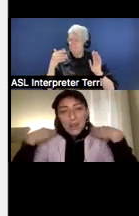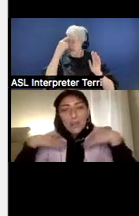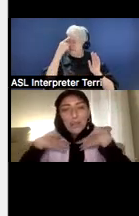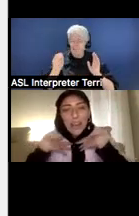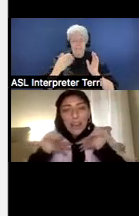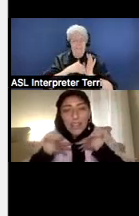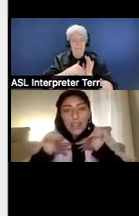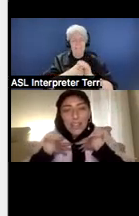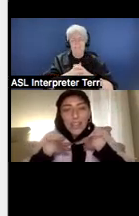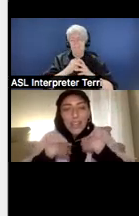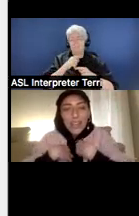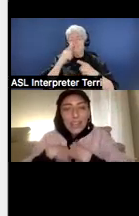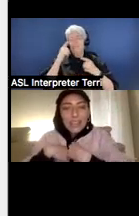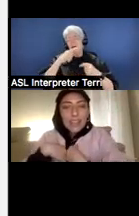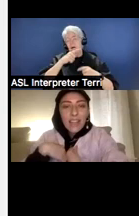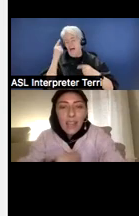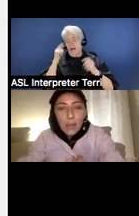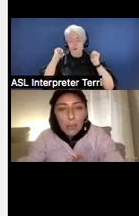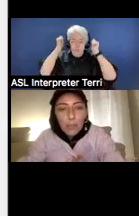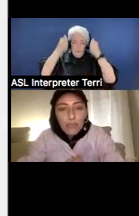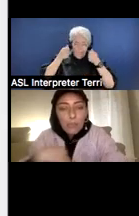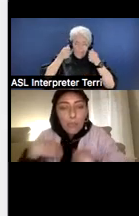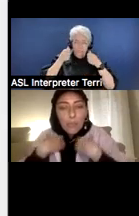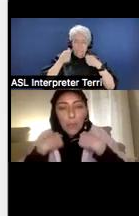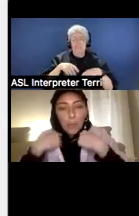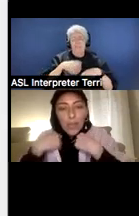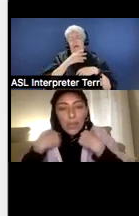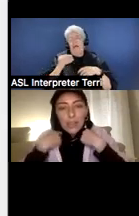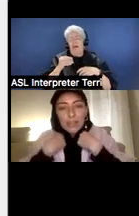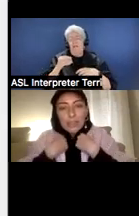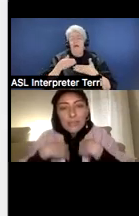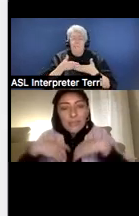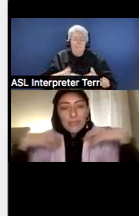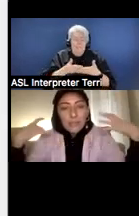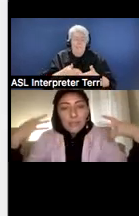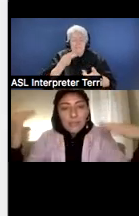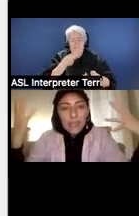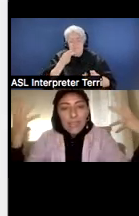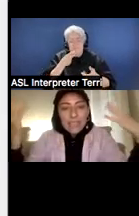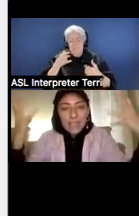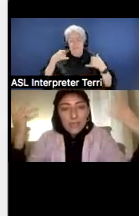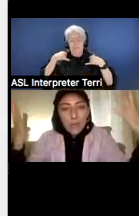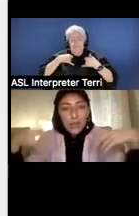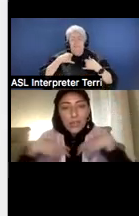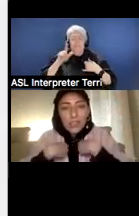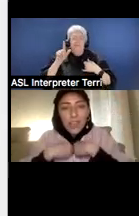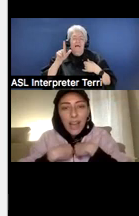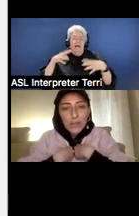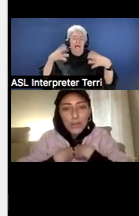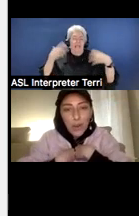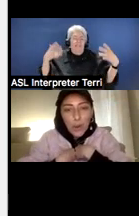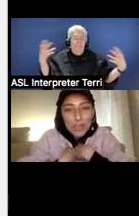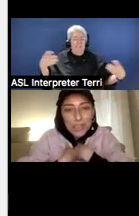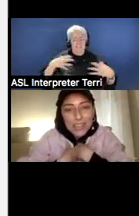and a black hoodie and a baby pink lacy floral